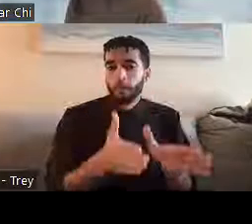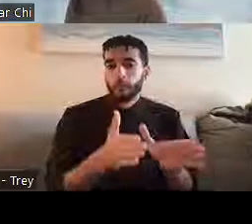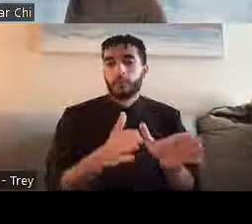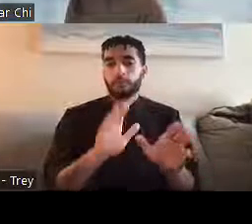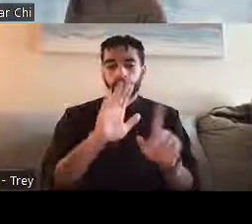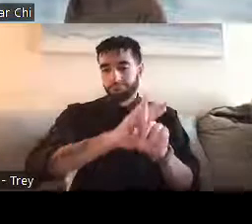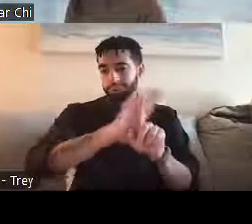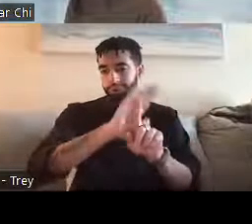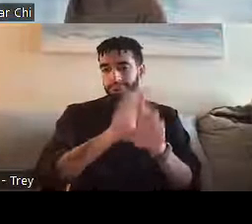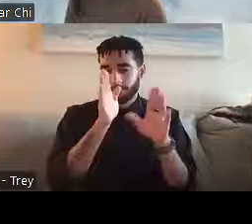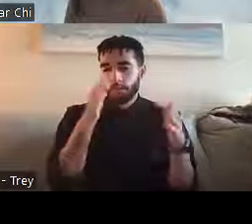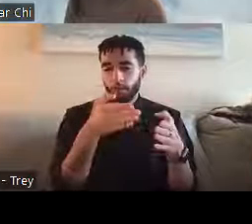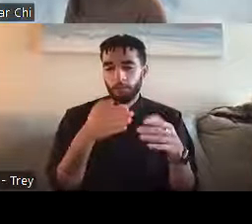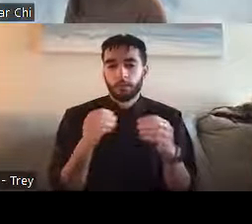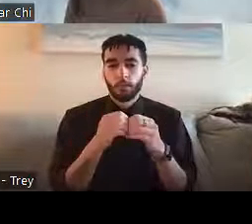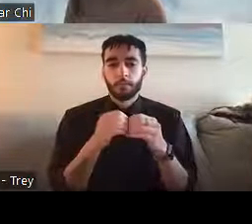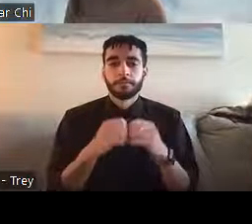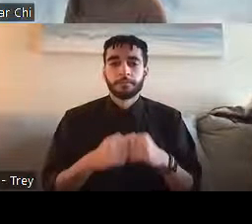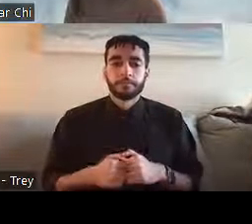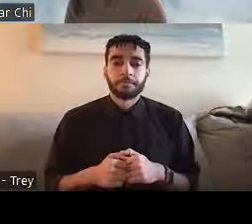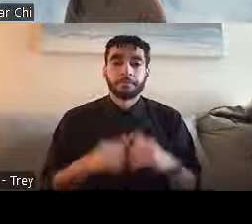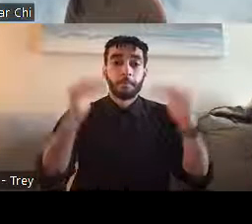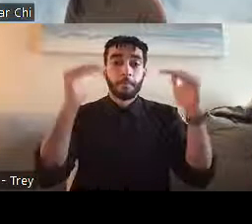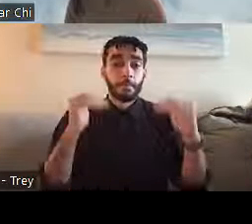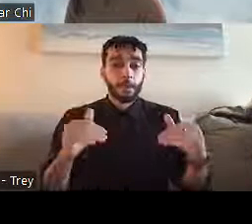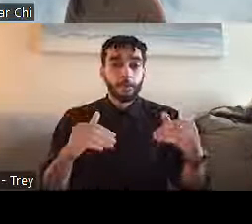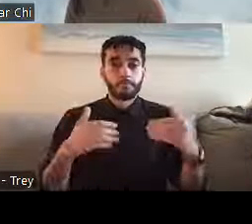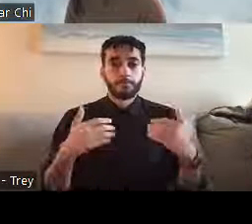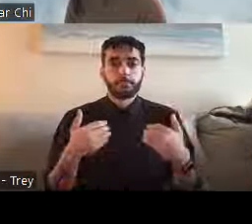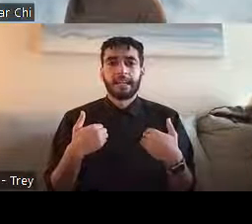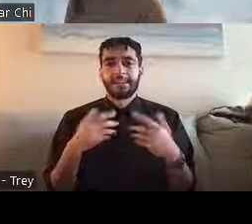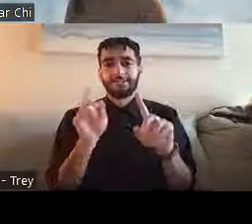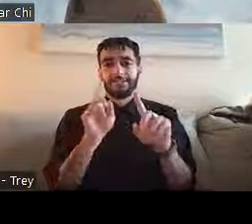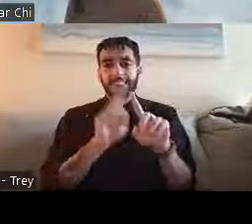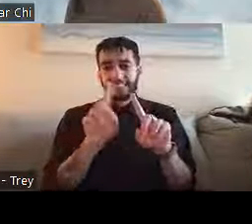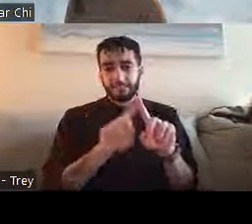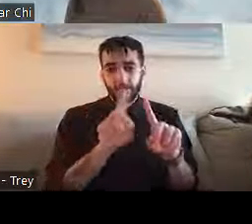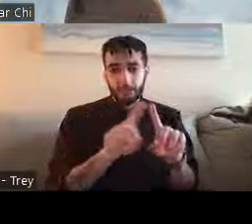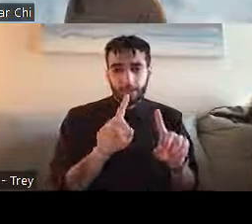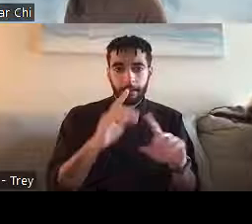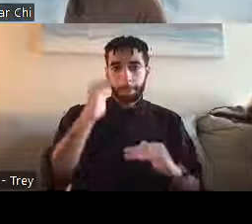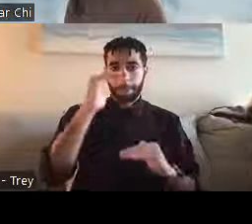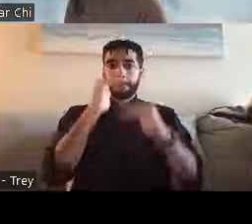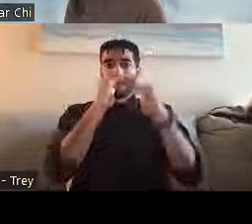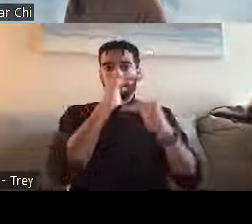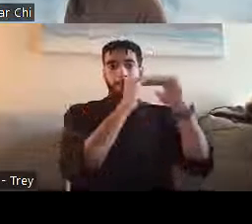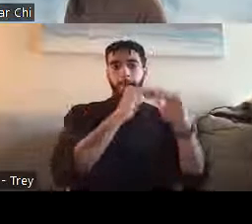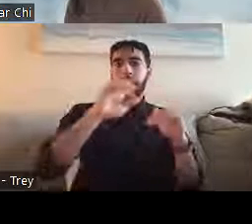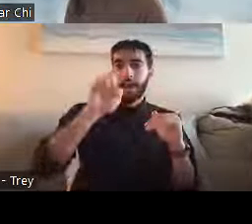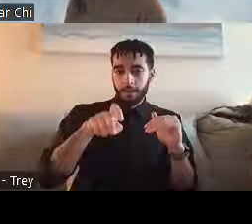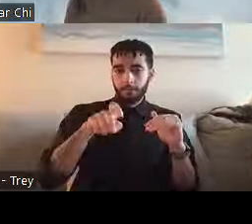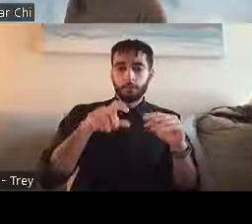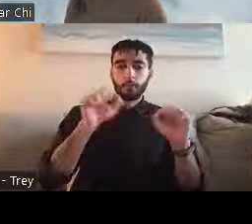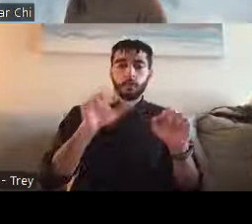so moving on to eligibility. So there are criteria that must be met to participate in this survey. Participants must